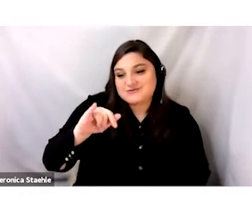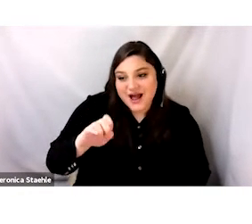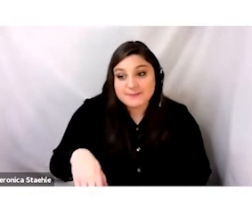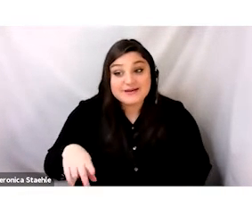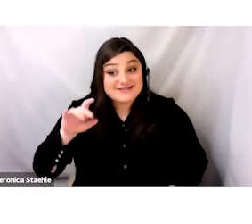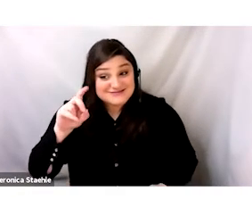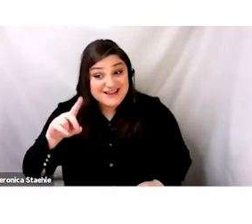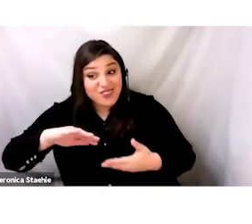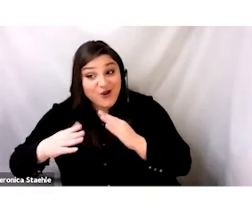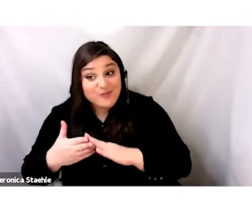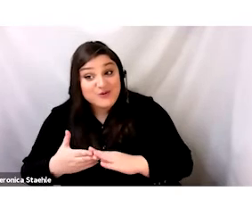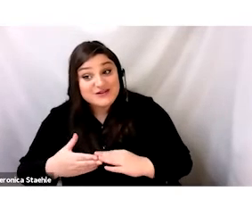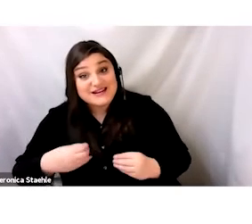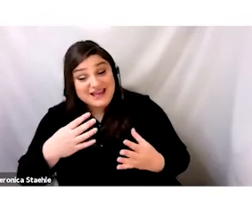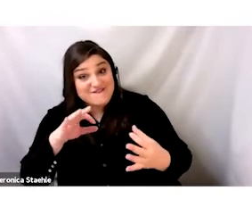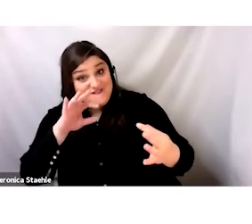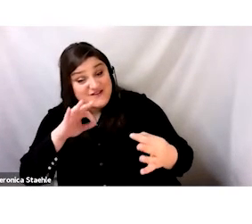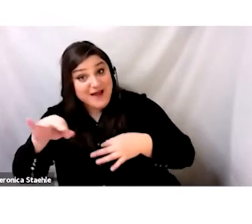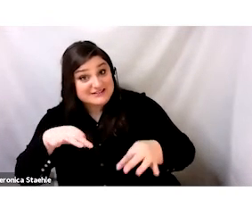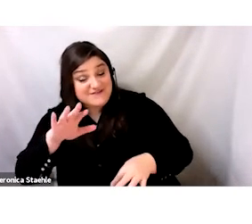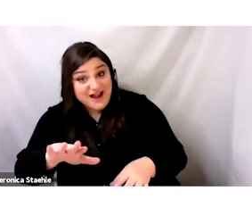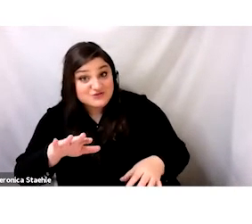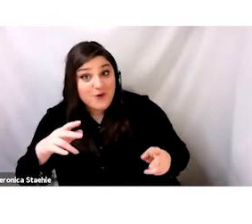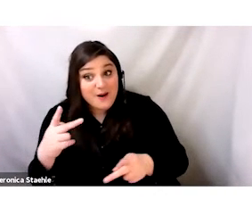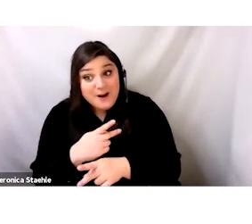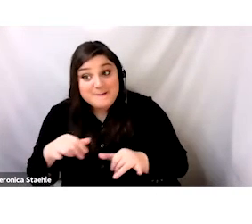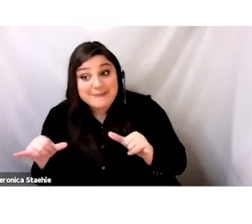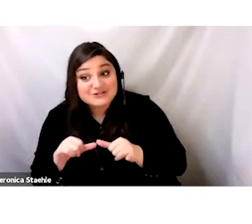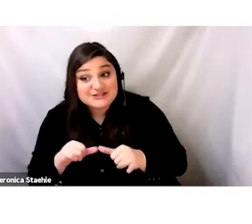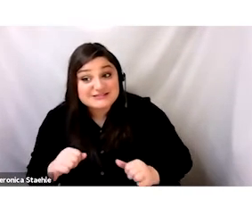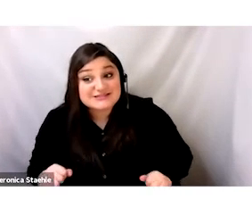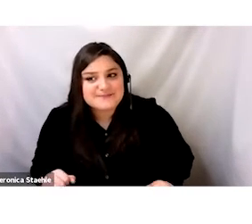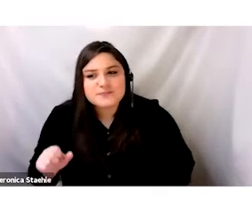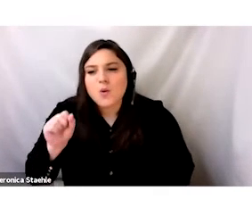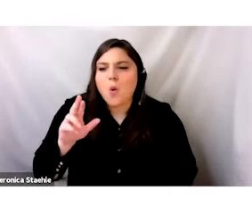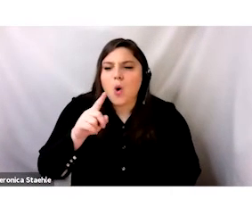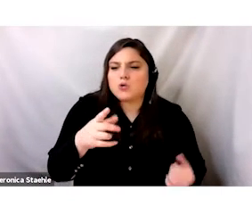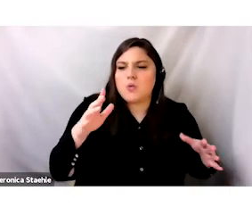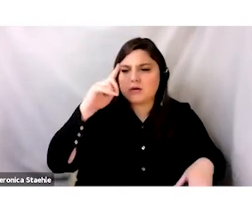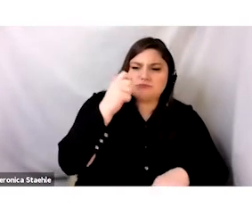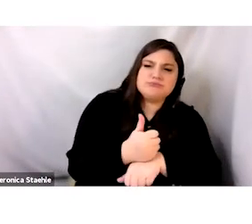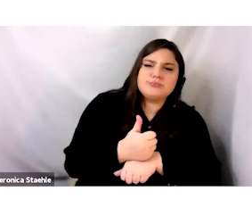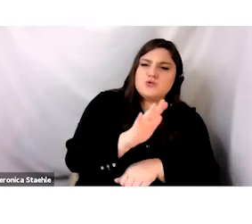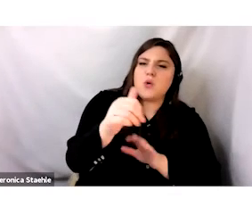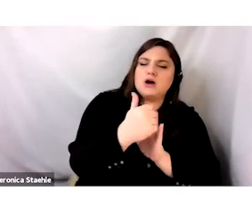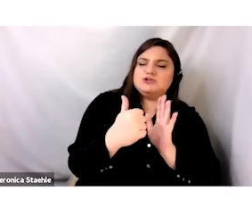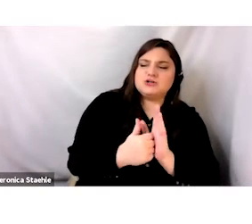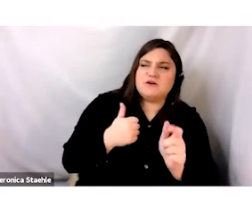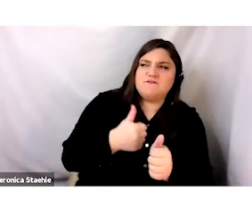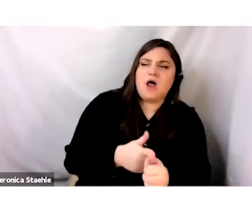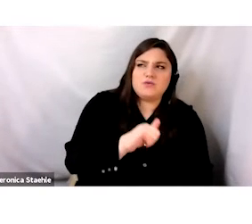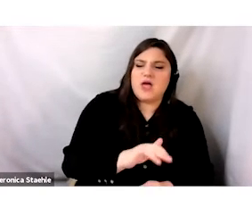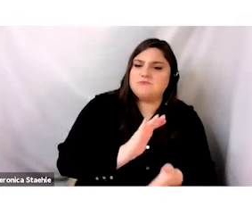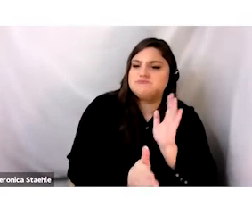define the success metrics of your intervention? Or do you already have your agenda and therefore that's what